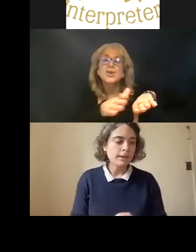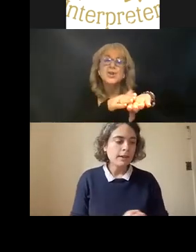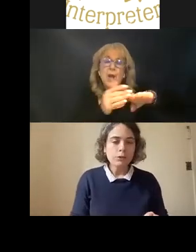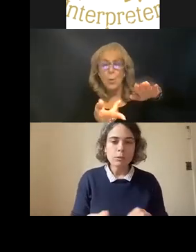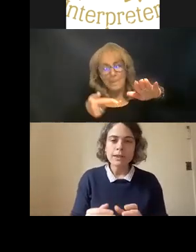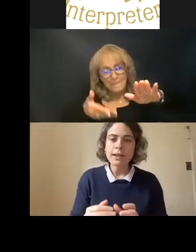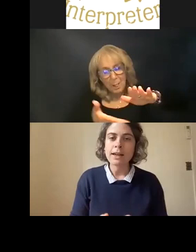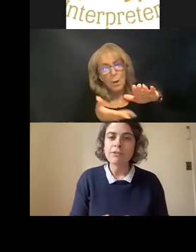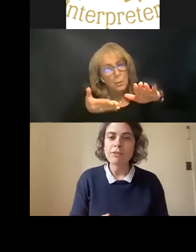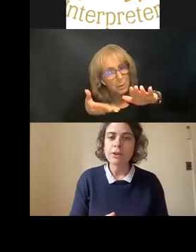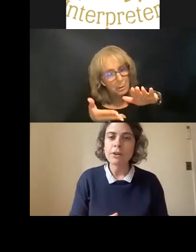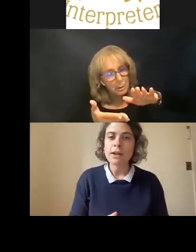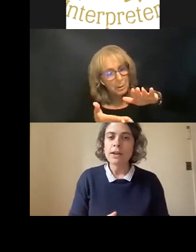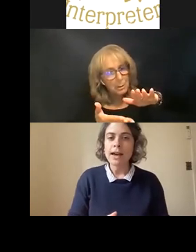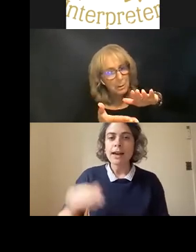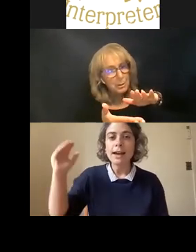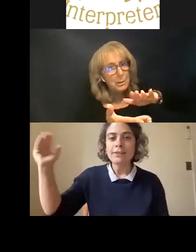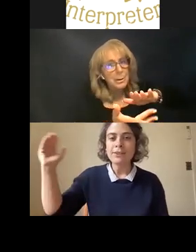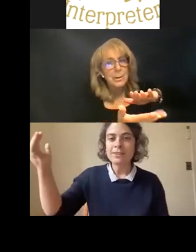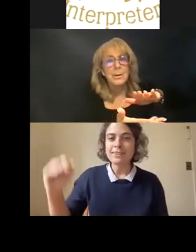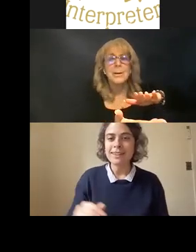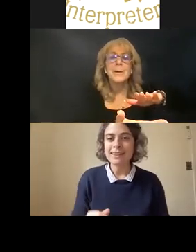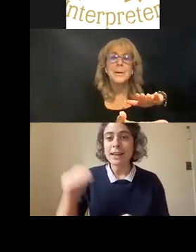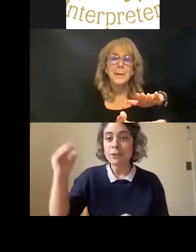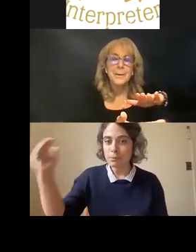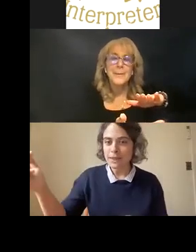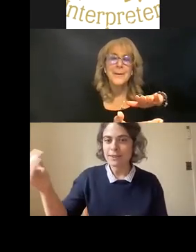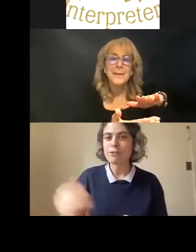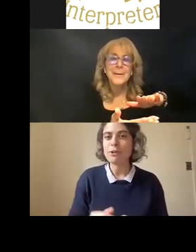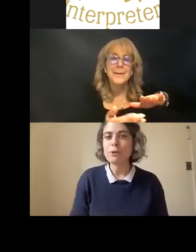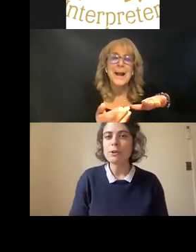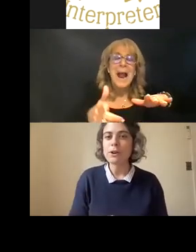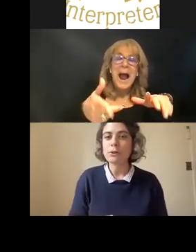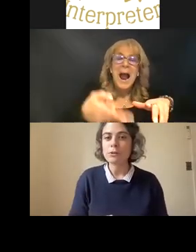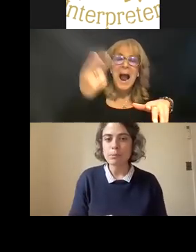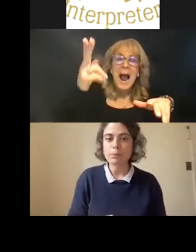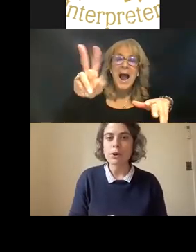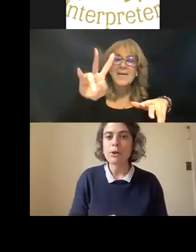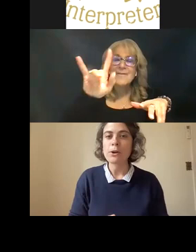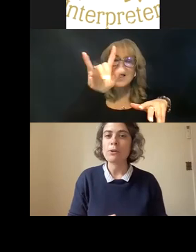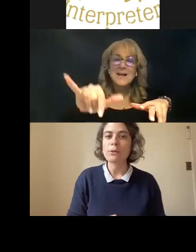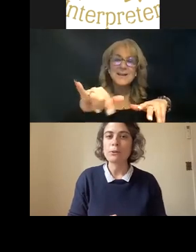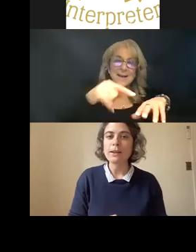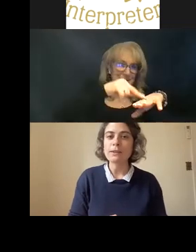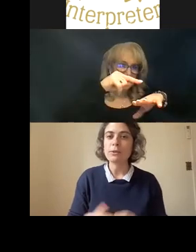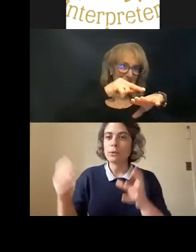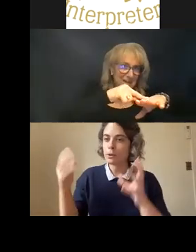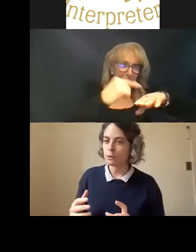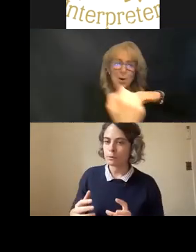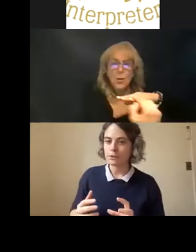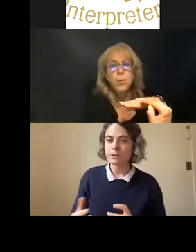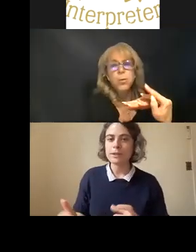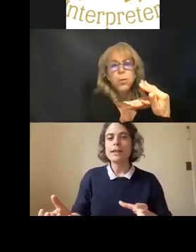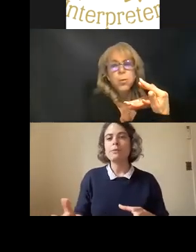wind. So we now have a high velocity, high speed flow on top of the wing, so a